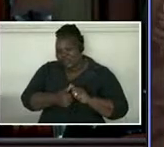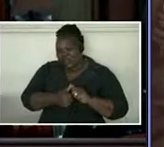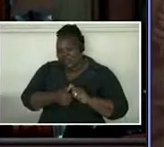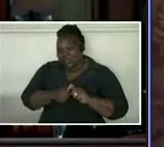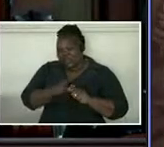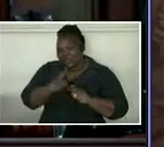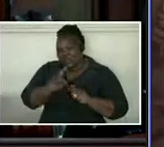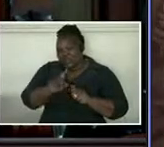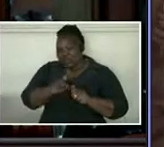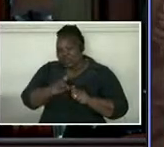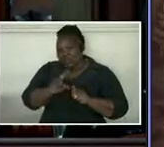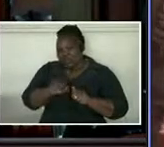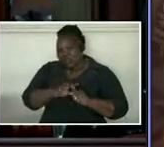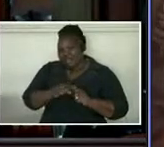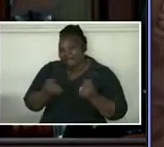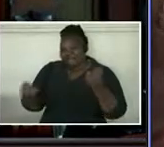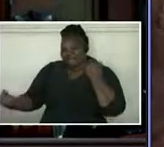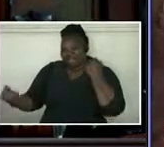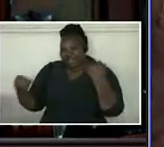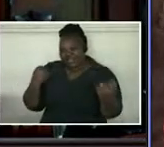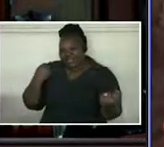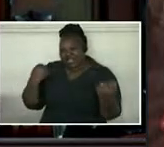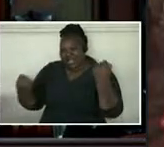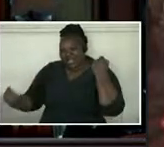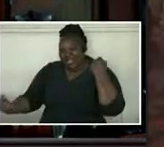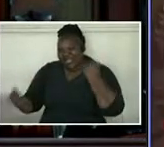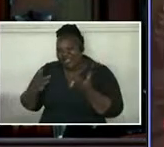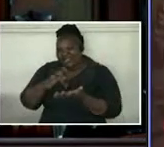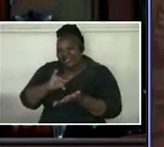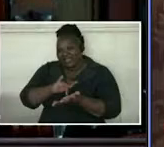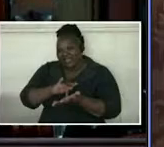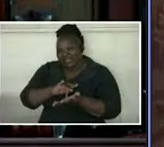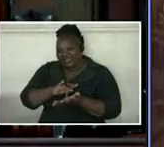fitness centers which catered for most sports coats